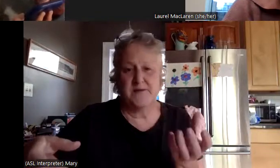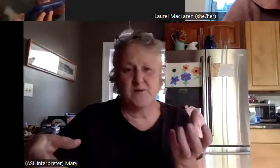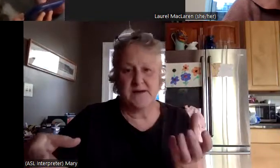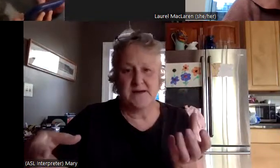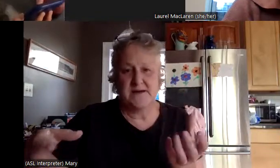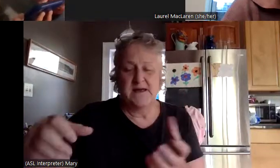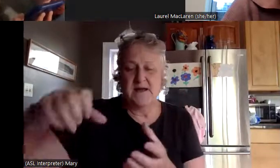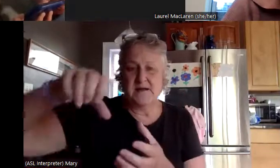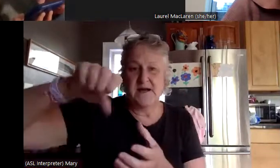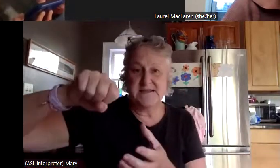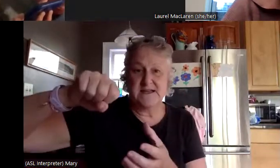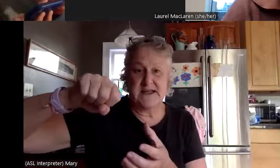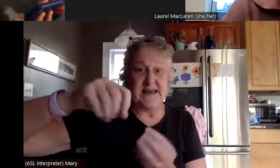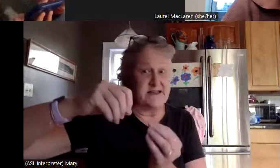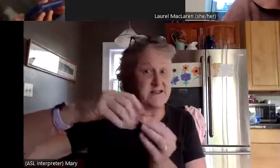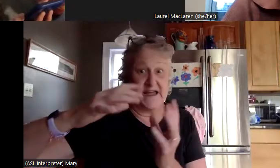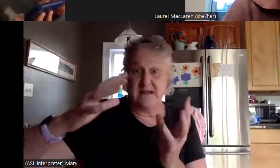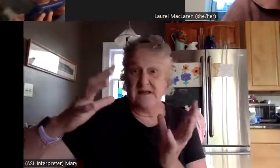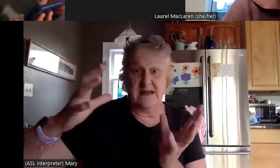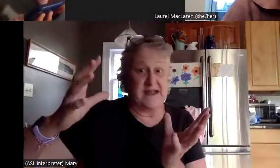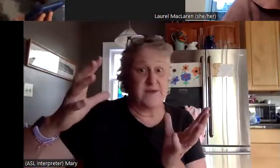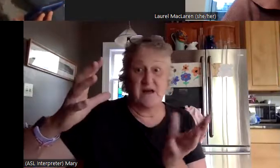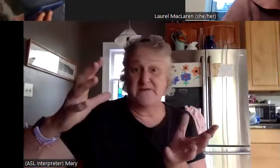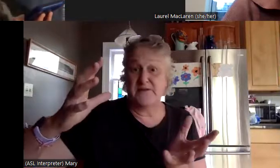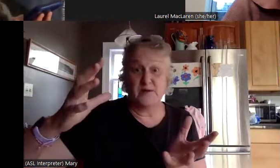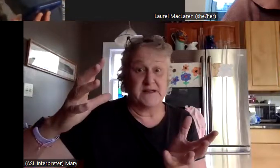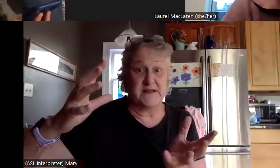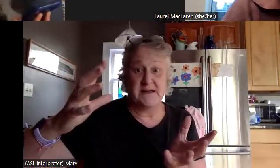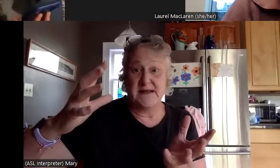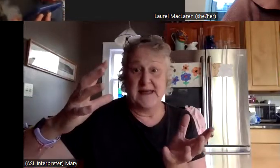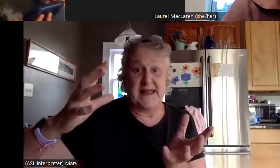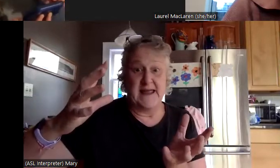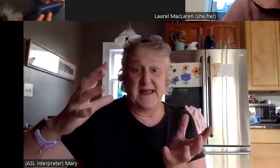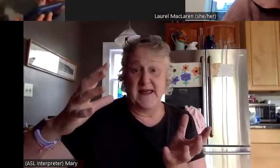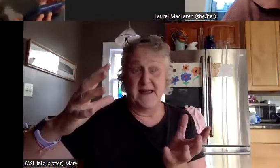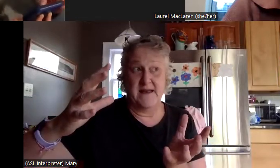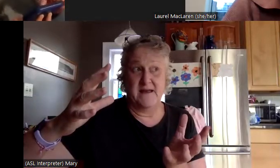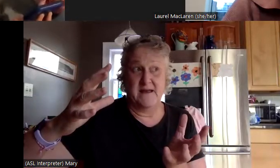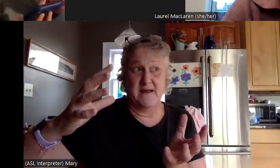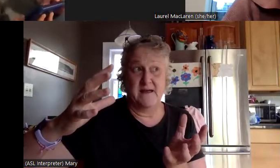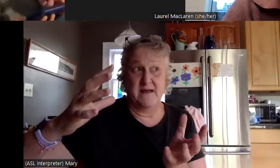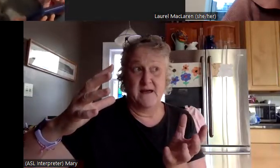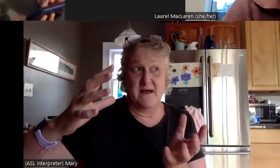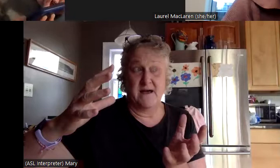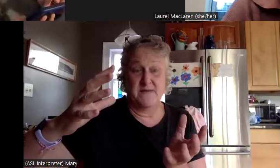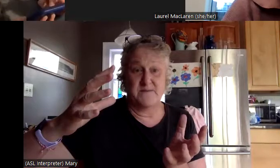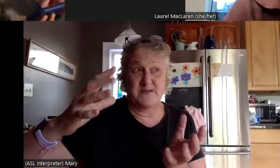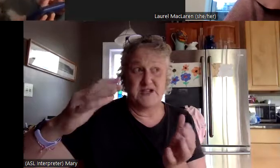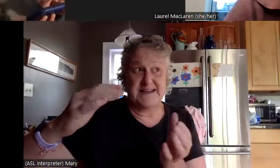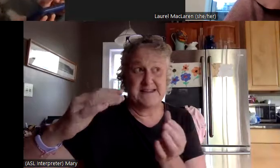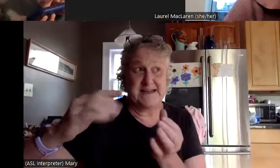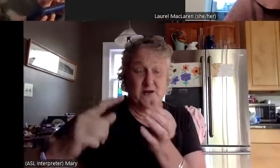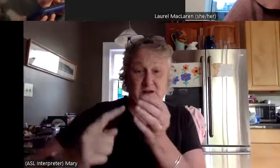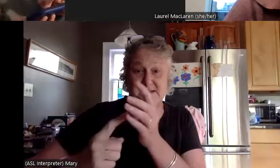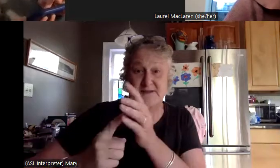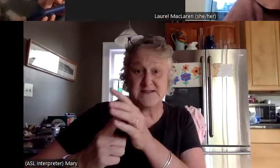up the other one, cuts it, and it's like amniotic fluid, and she